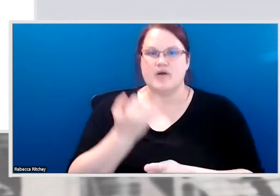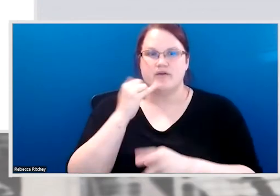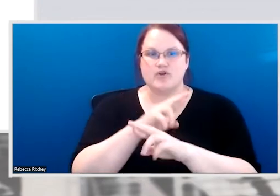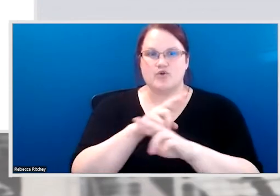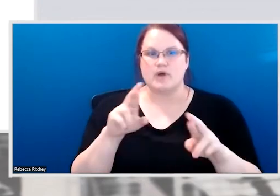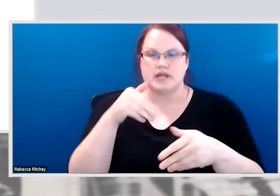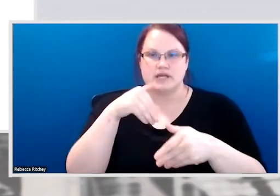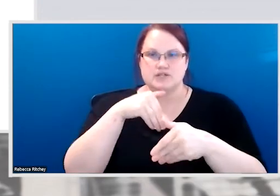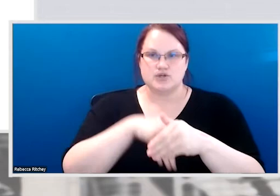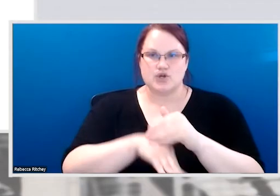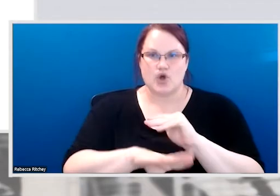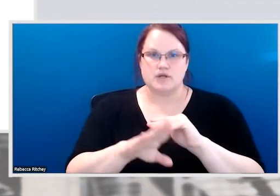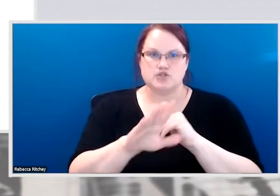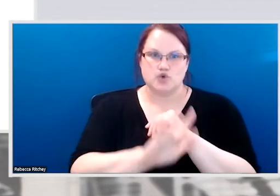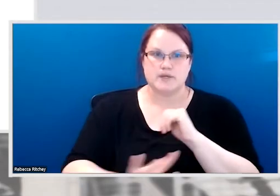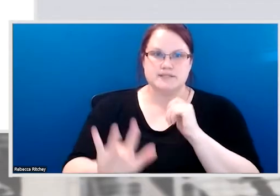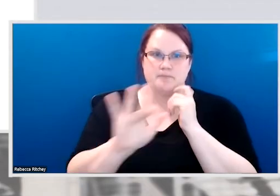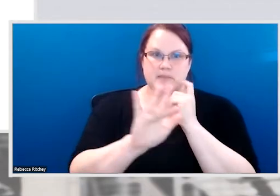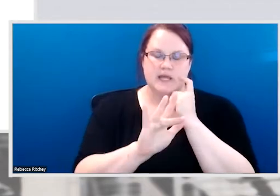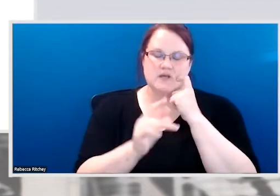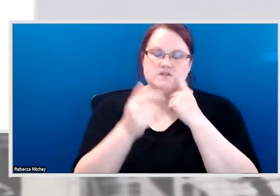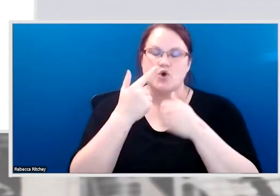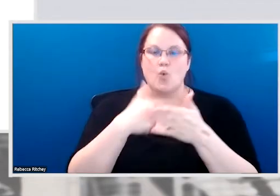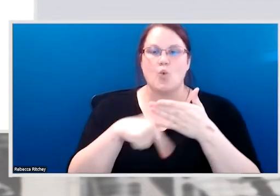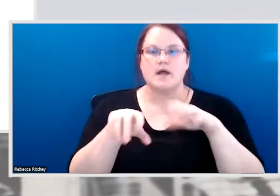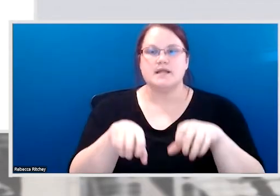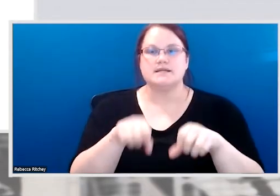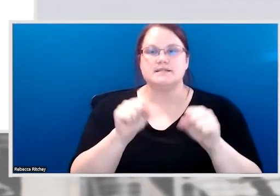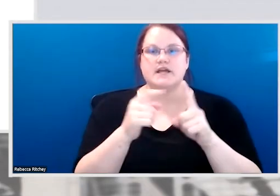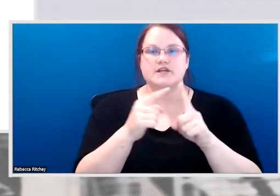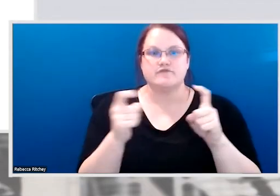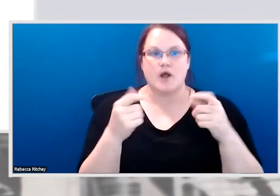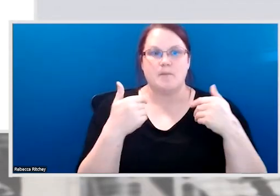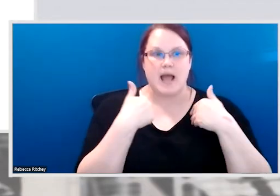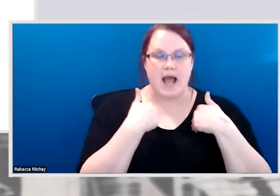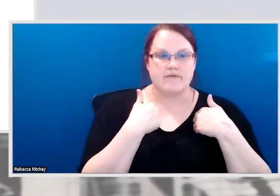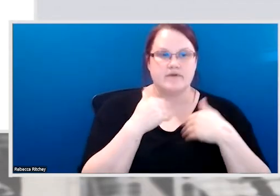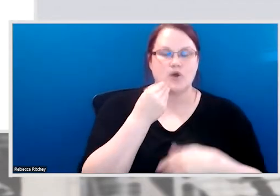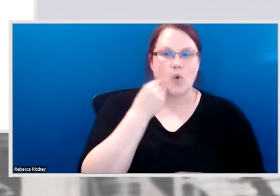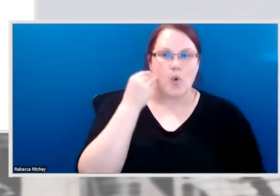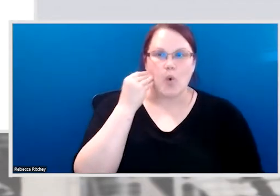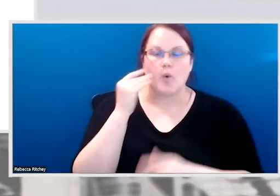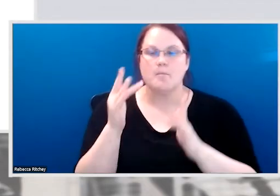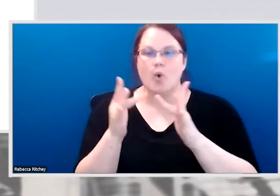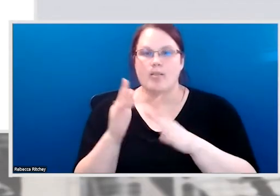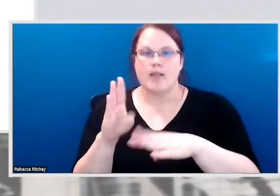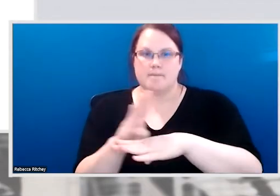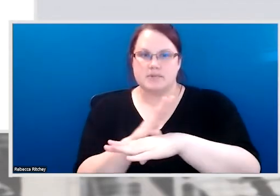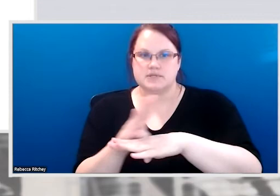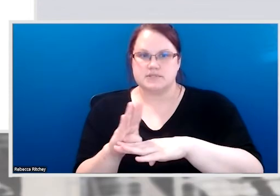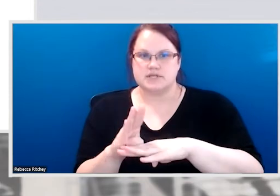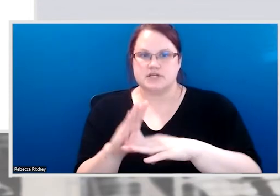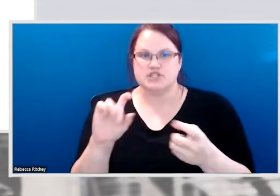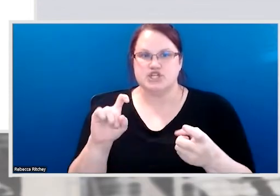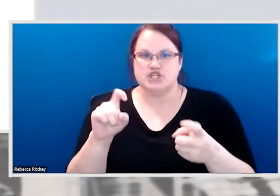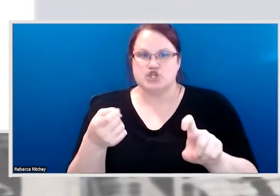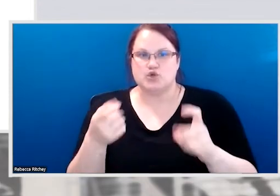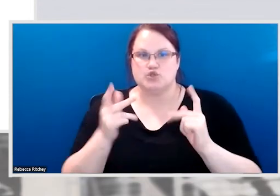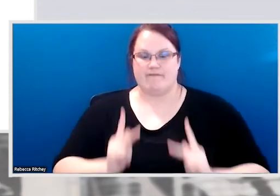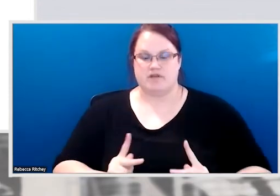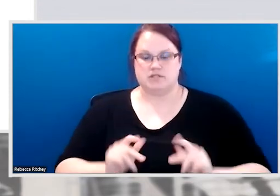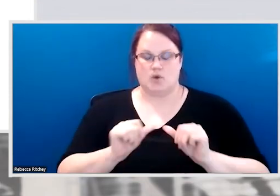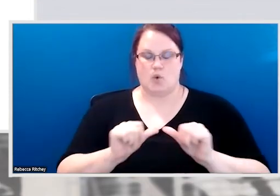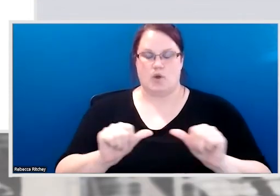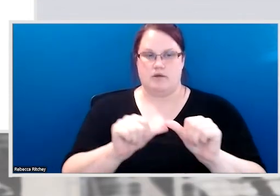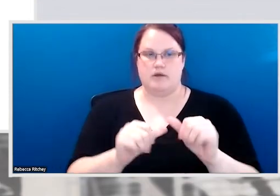space, what it takes to go from having your at-home online business into a physical space. We